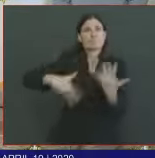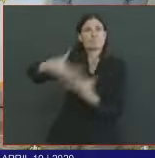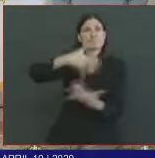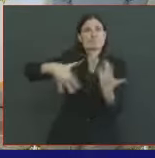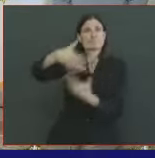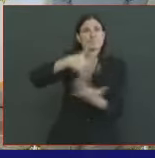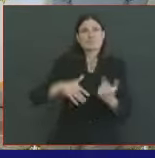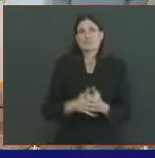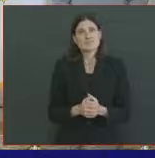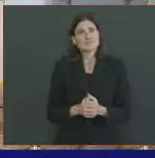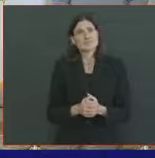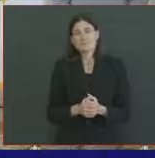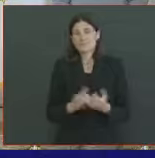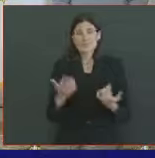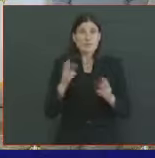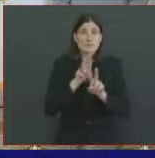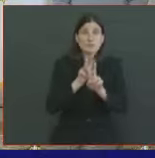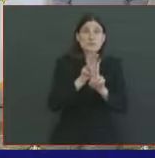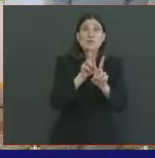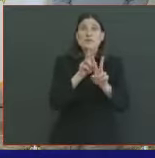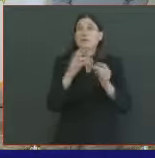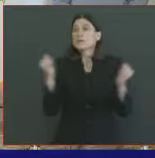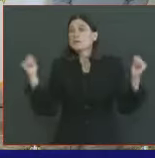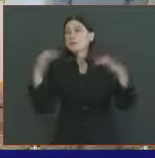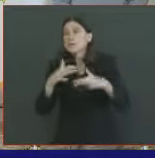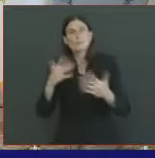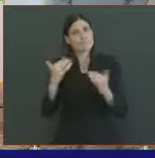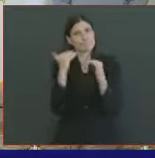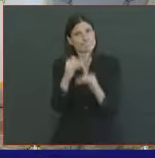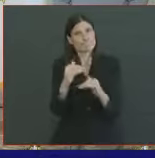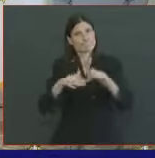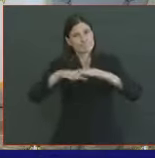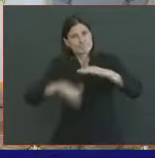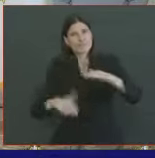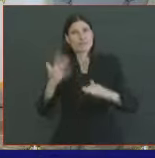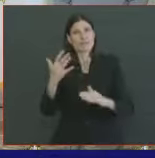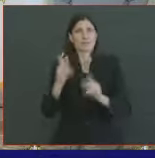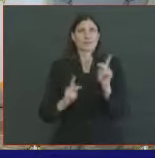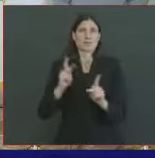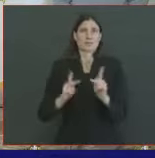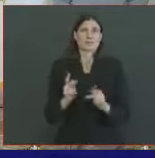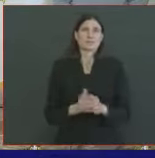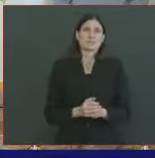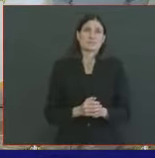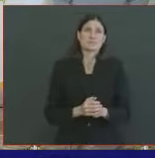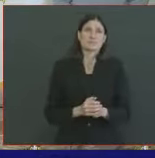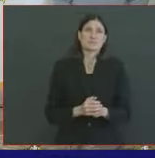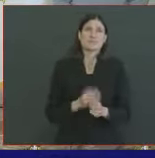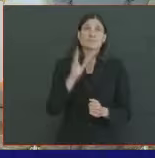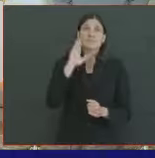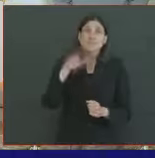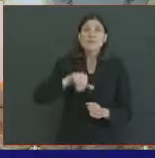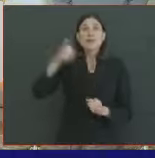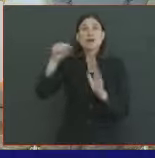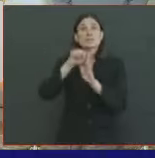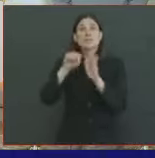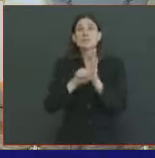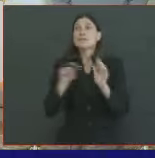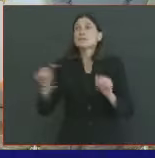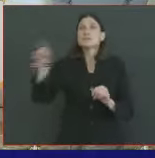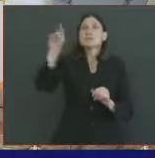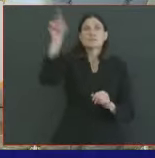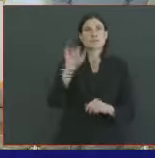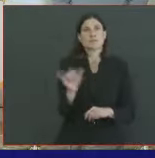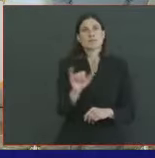It's unfortunately, we've seen in other states that funerals can be a vector for the virus. We've seen in